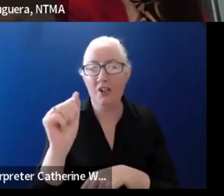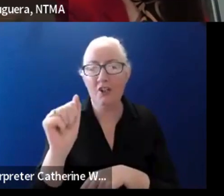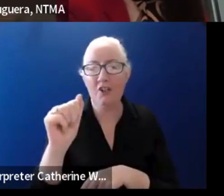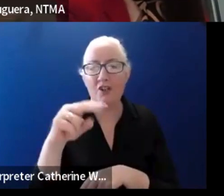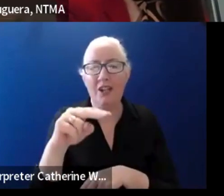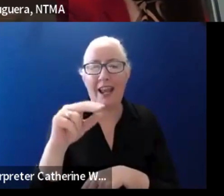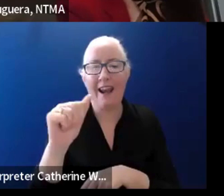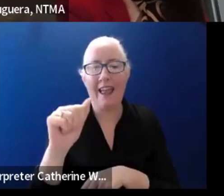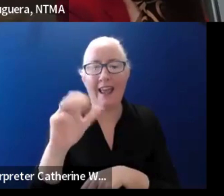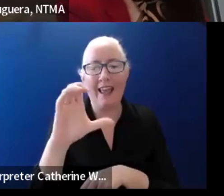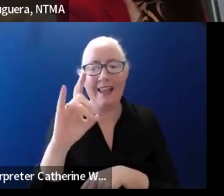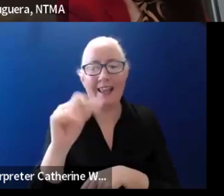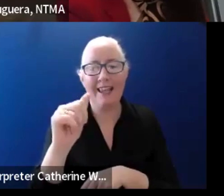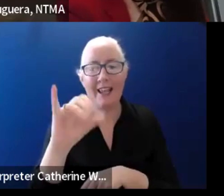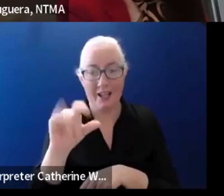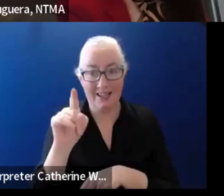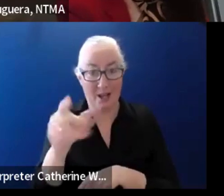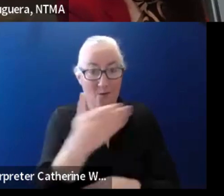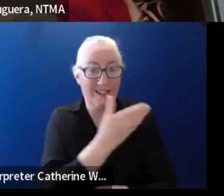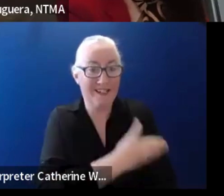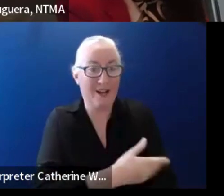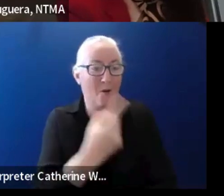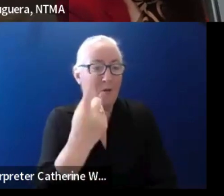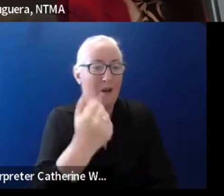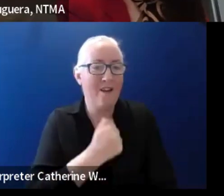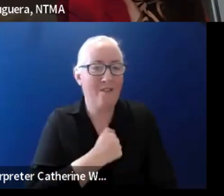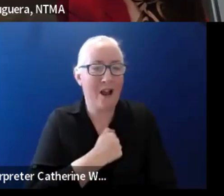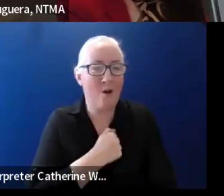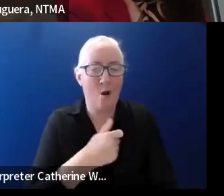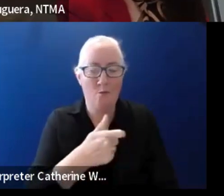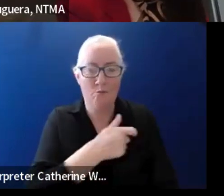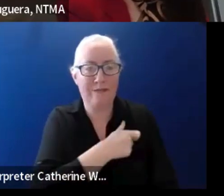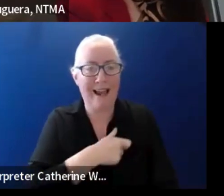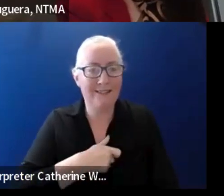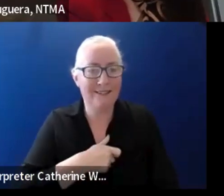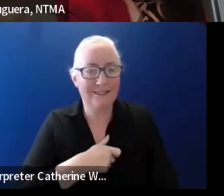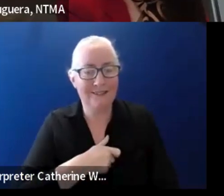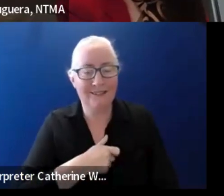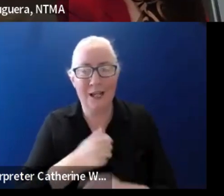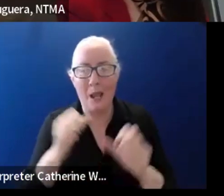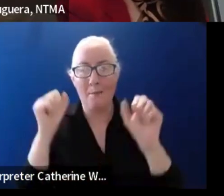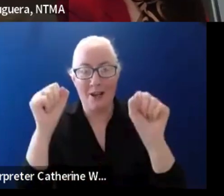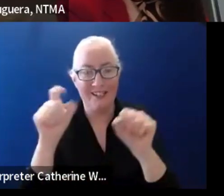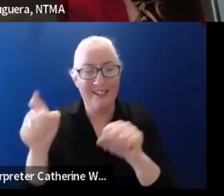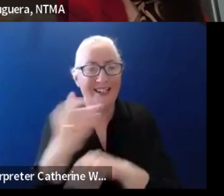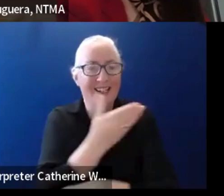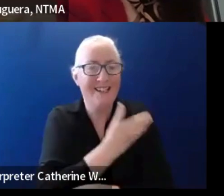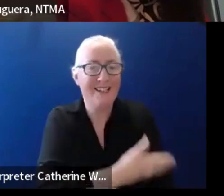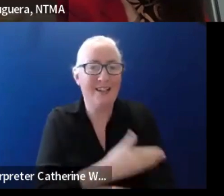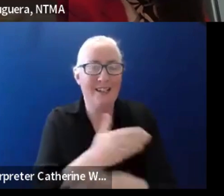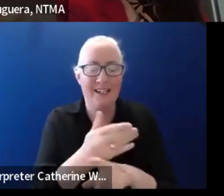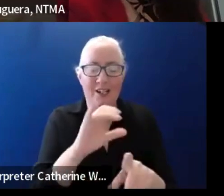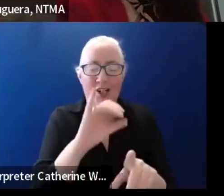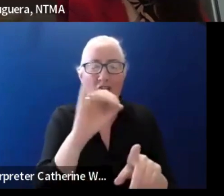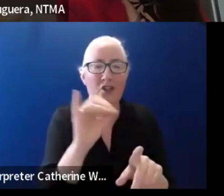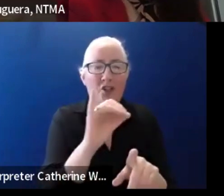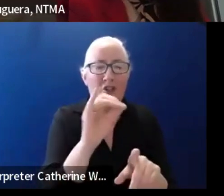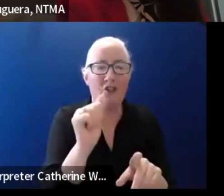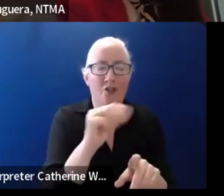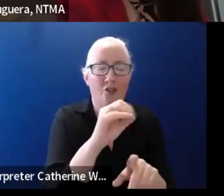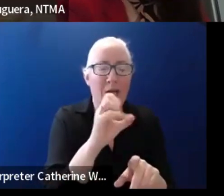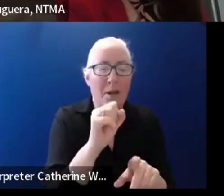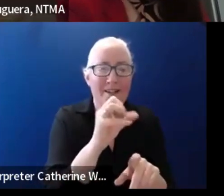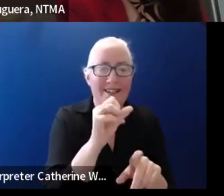by actually one of our former brand ambassadors. So he started his career in Jemison, and